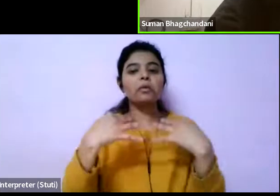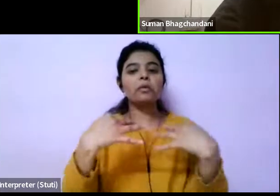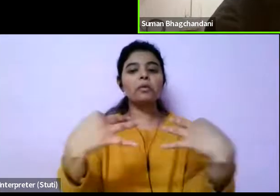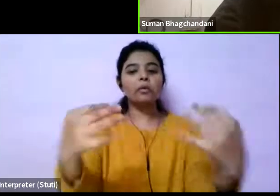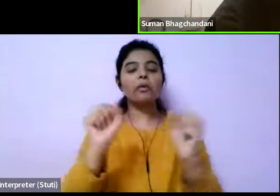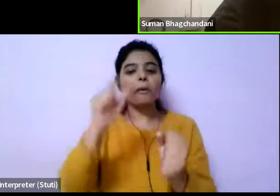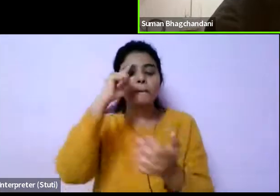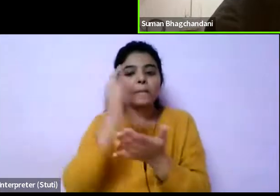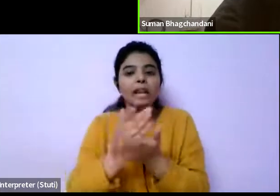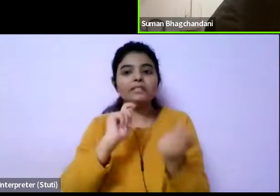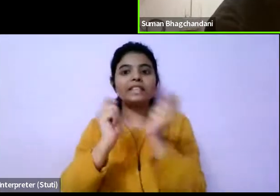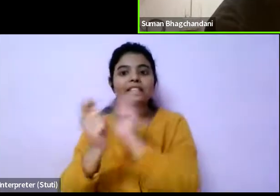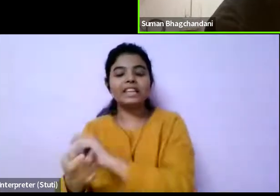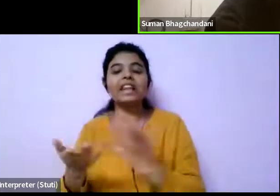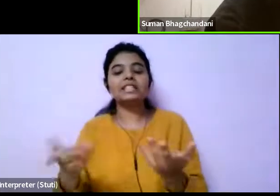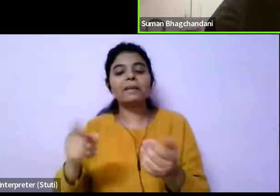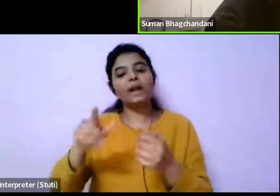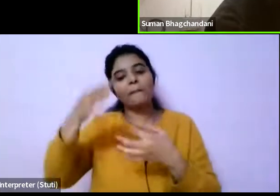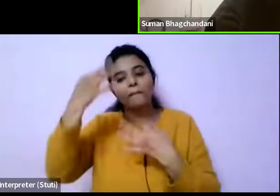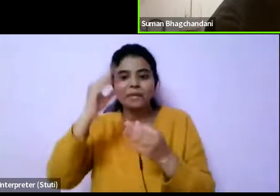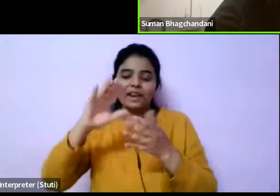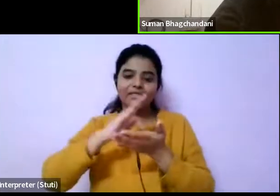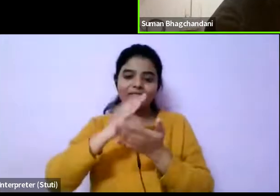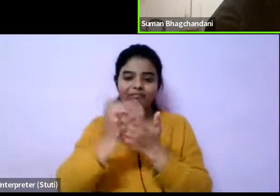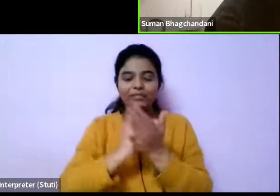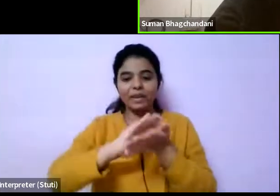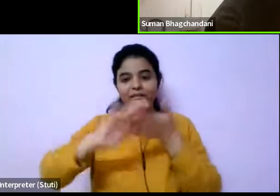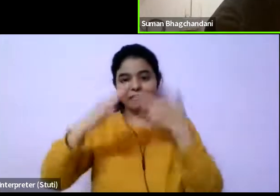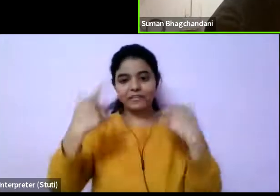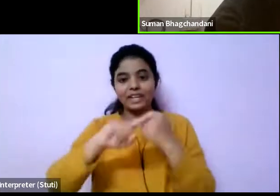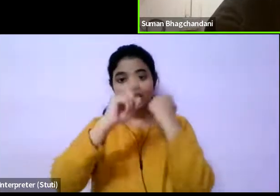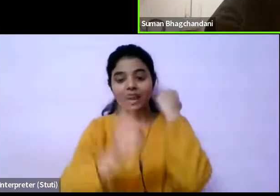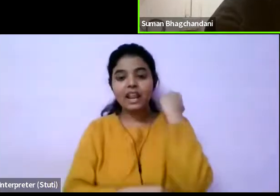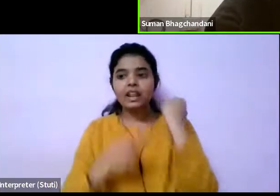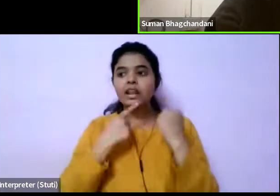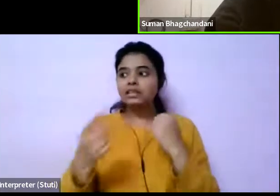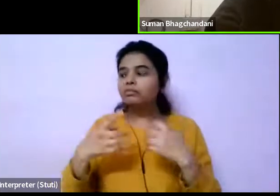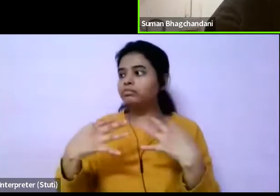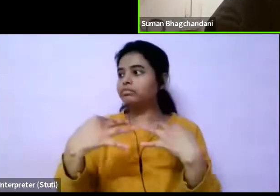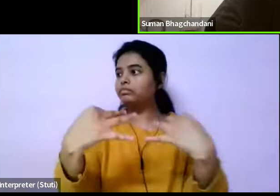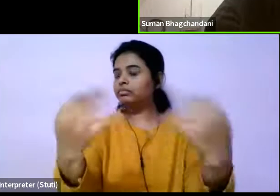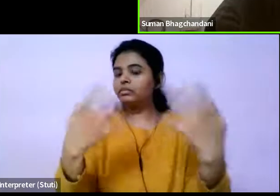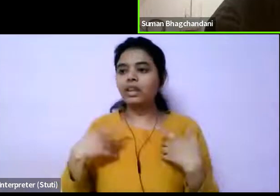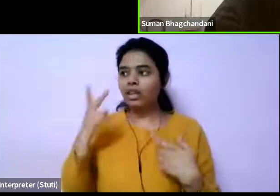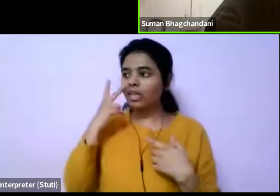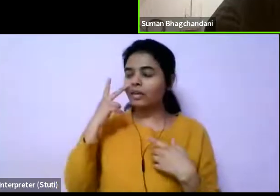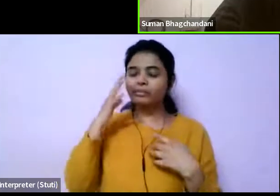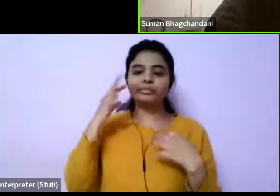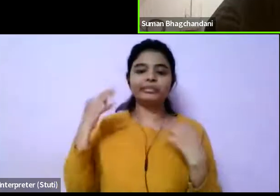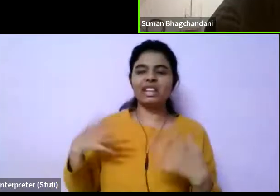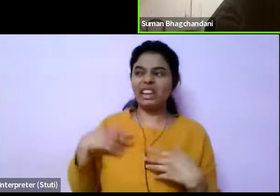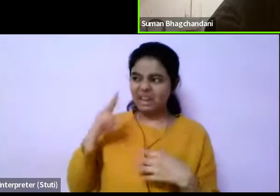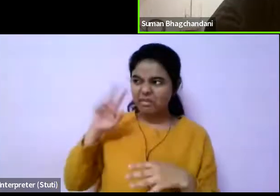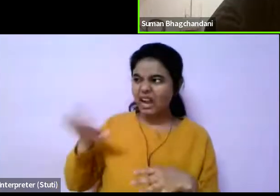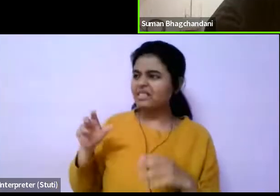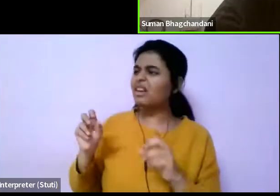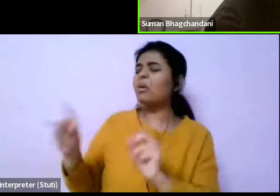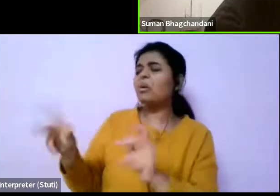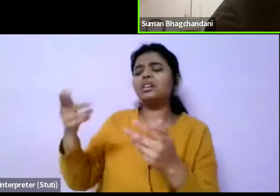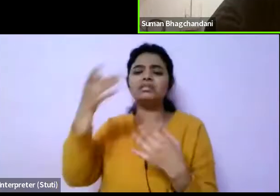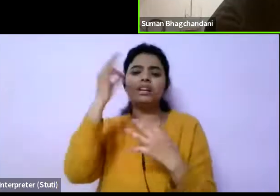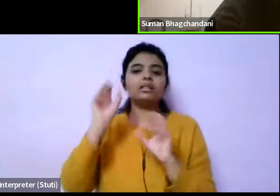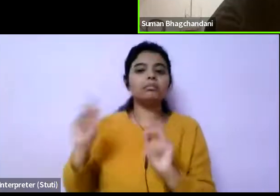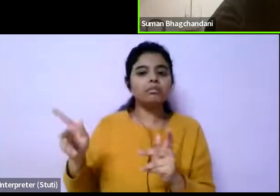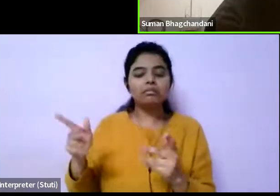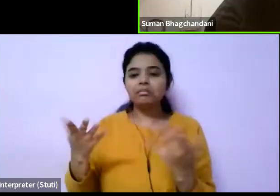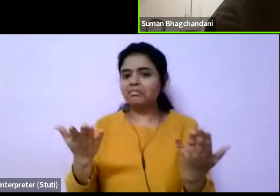by the end of the performance, I find it amusing that the audience can be so ignorant, unquote. He further confessed that it deeply upsets